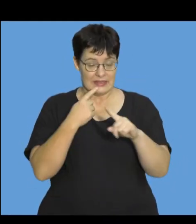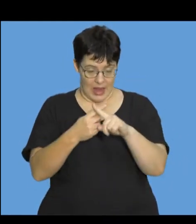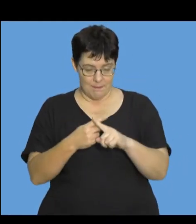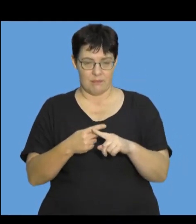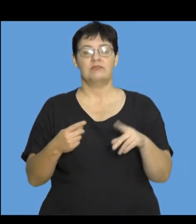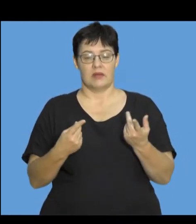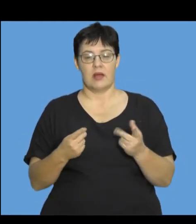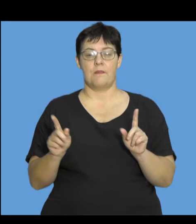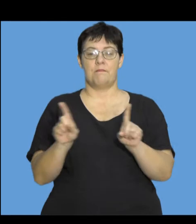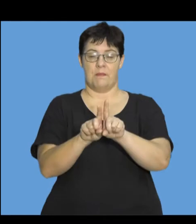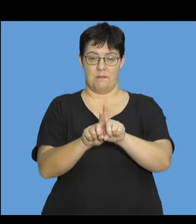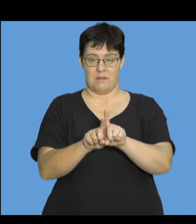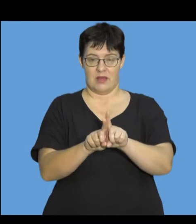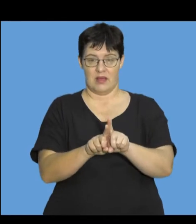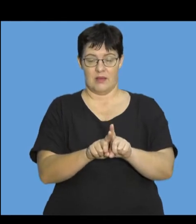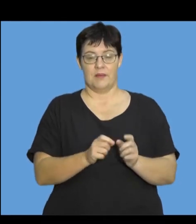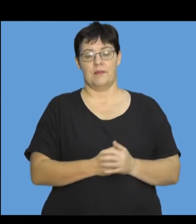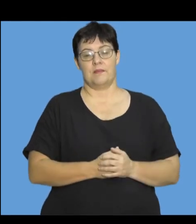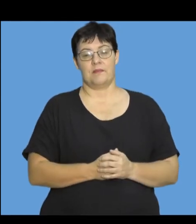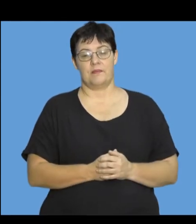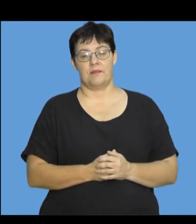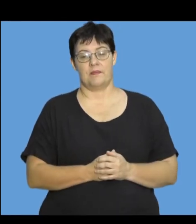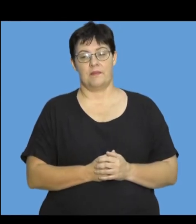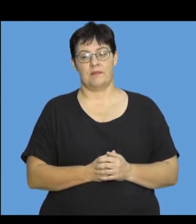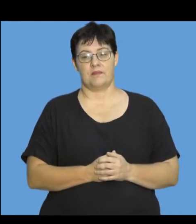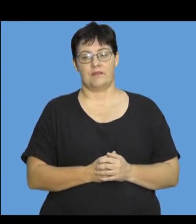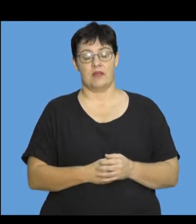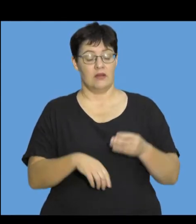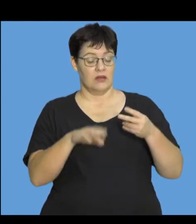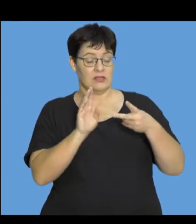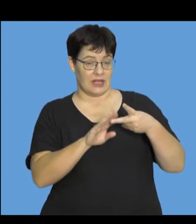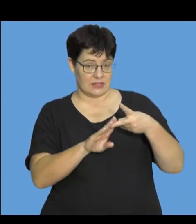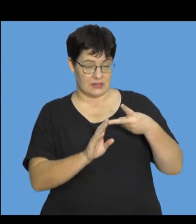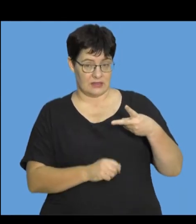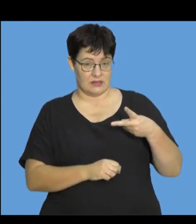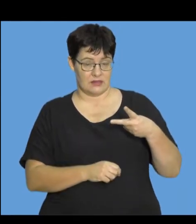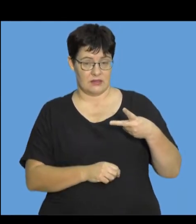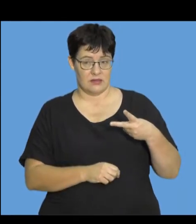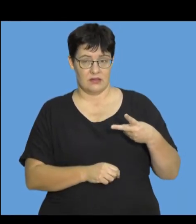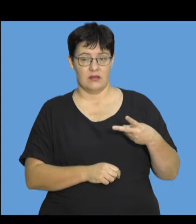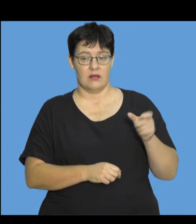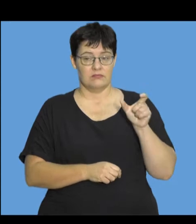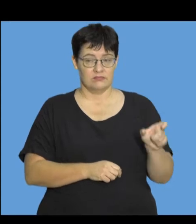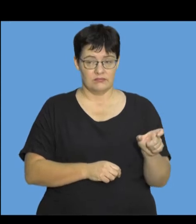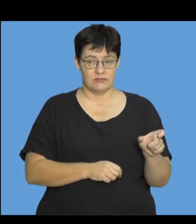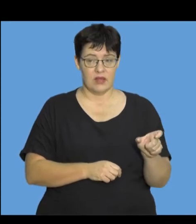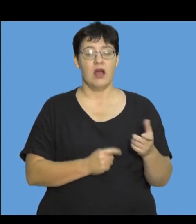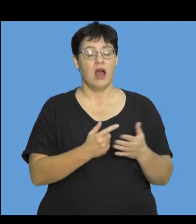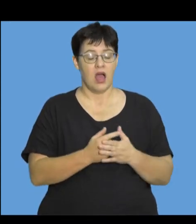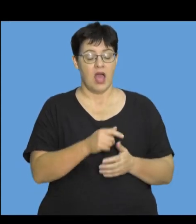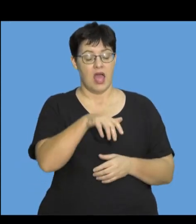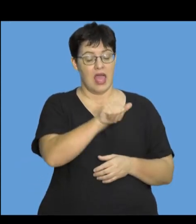multiplying can they then be together. And then the other one will be if I have two terms that are separated by